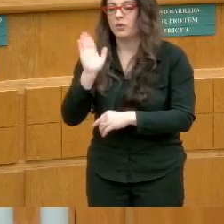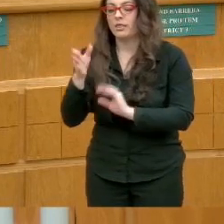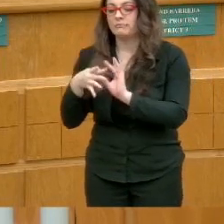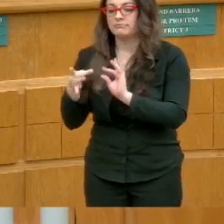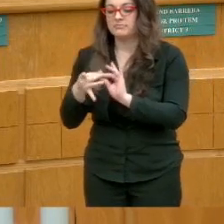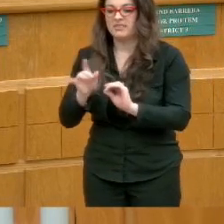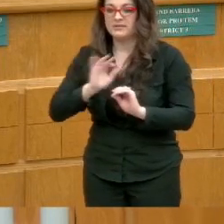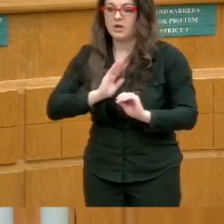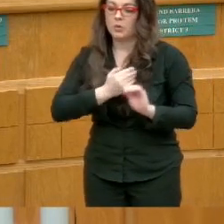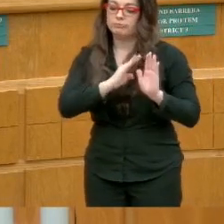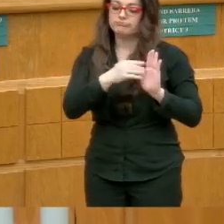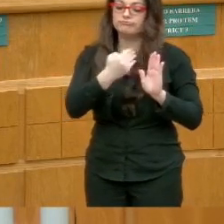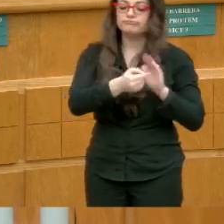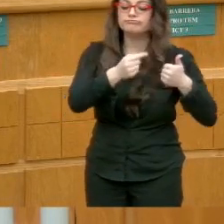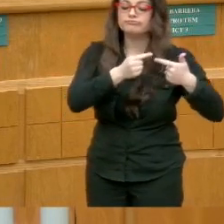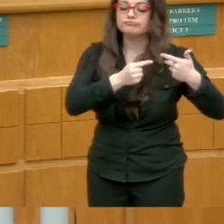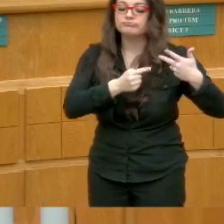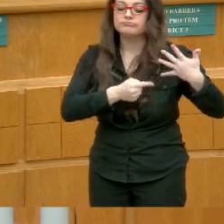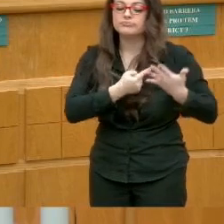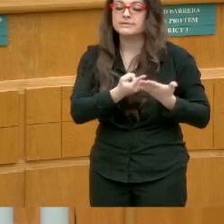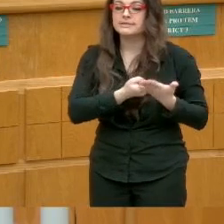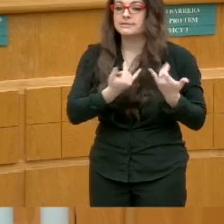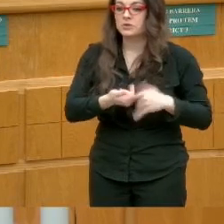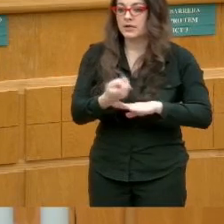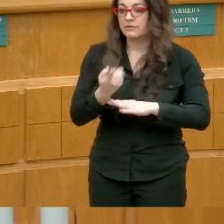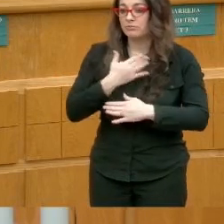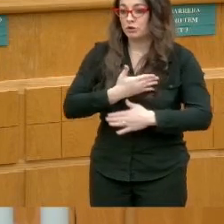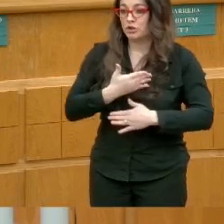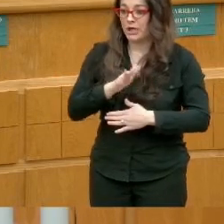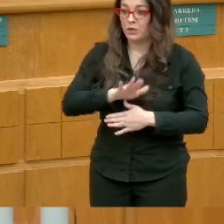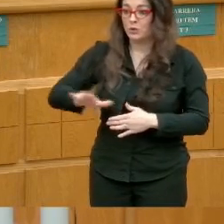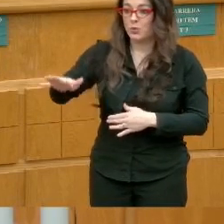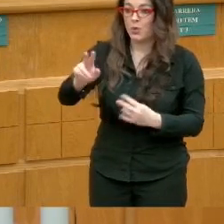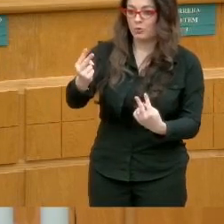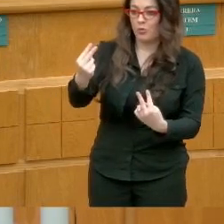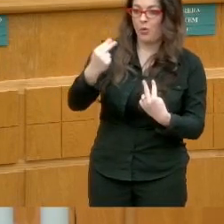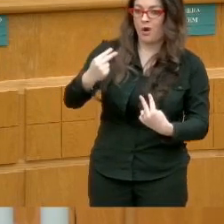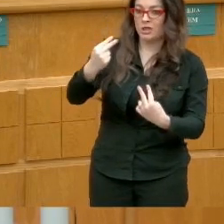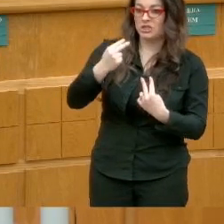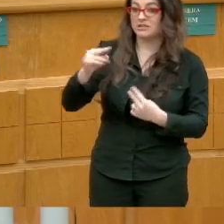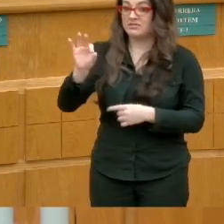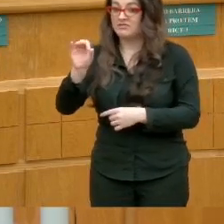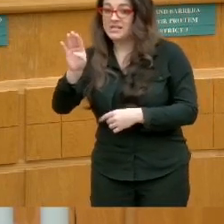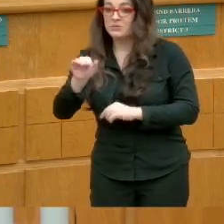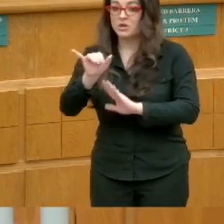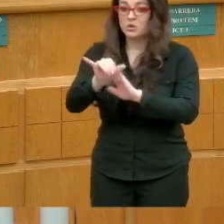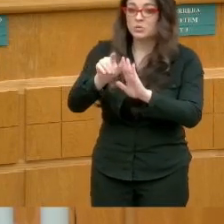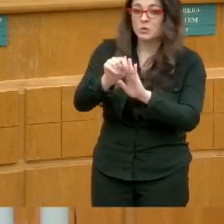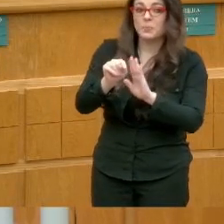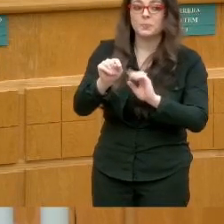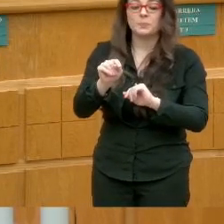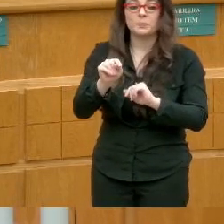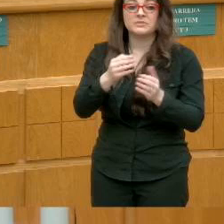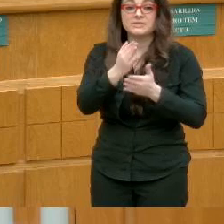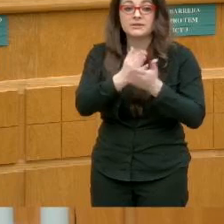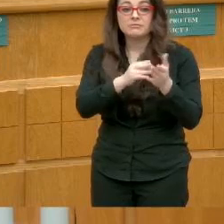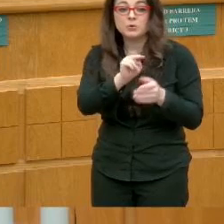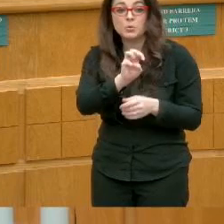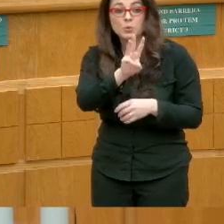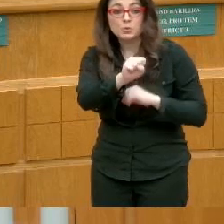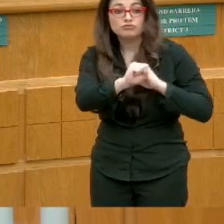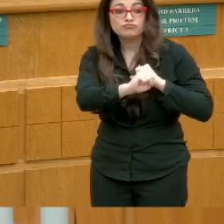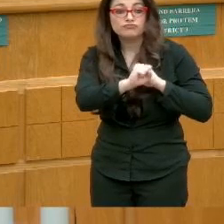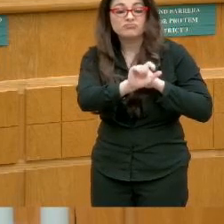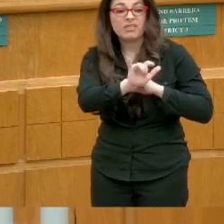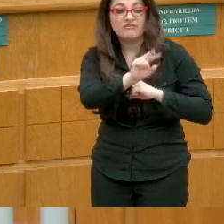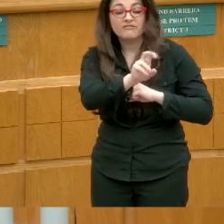for today. We appreciate those that are watching on Facebook and YouTube, and some of our network channels that covers this live as